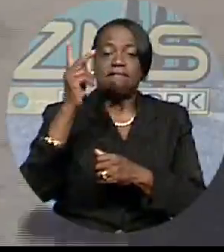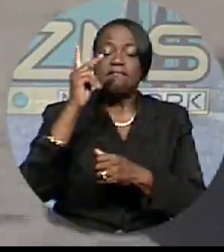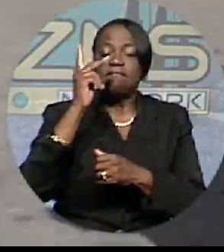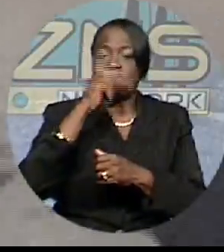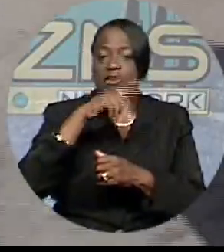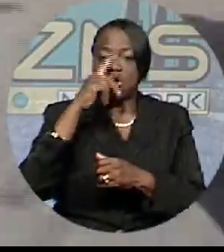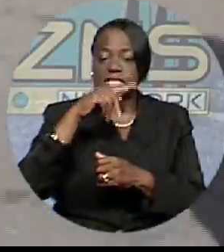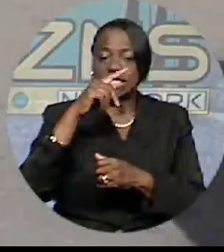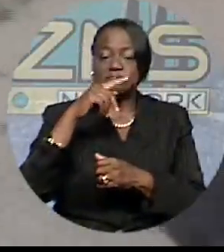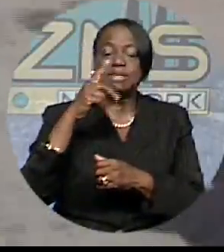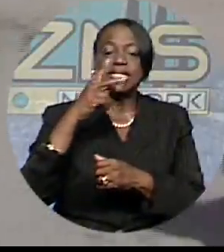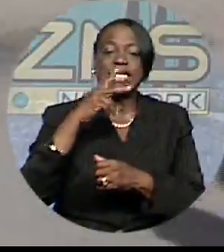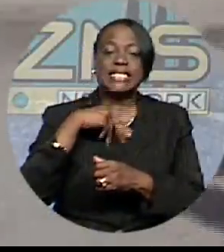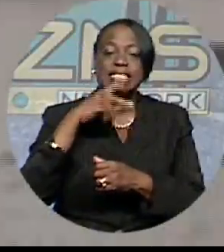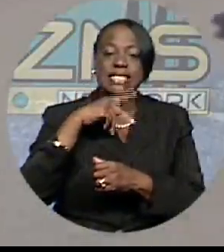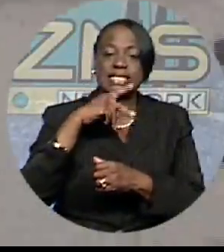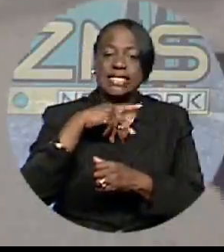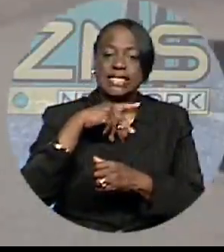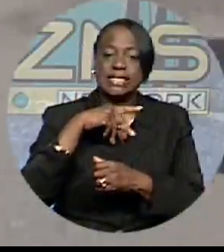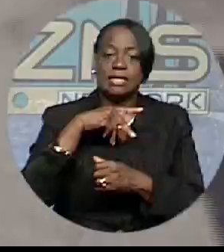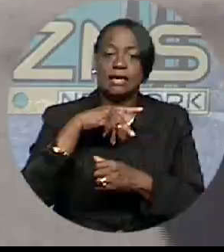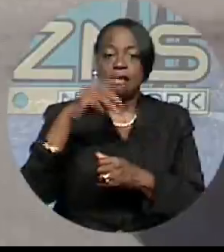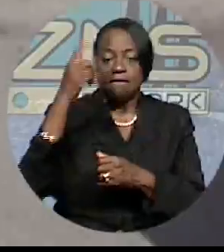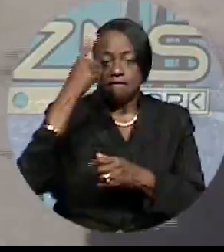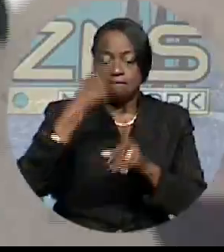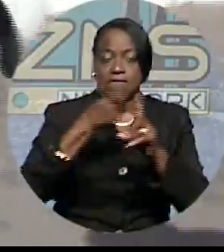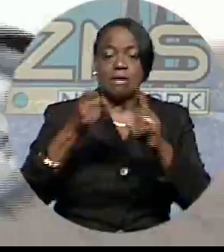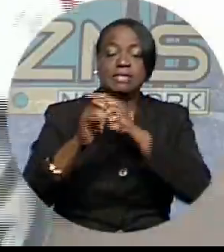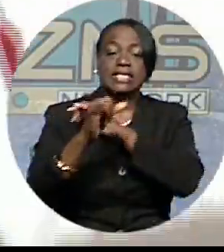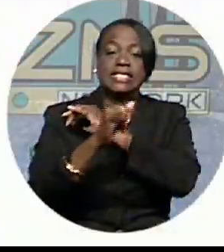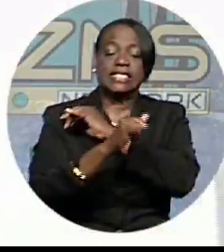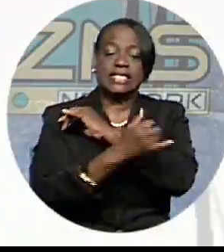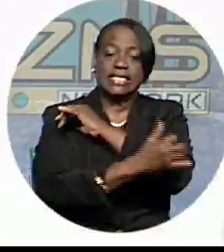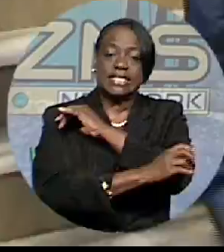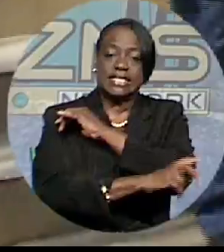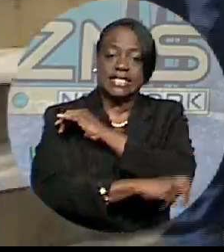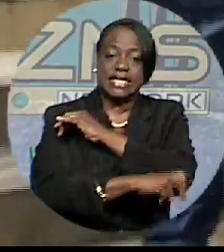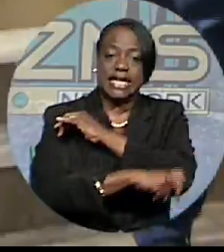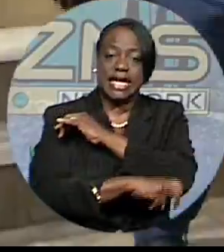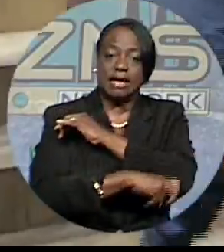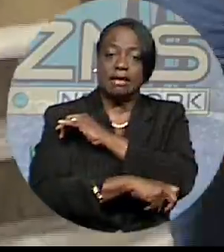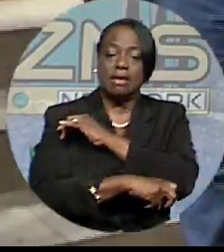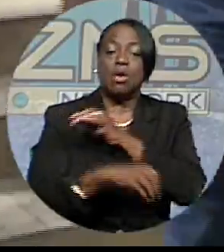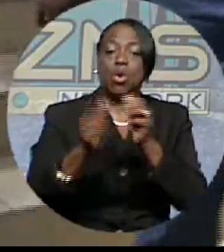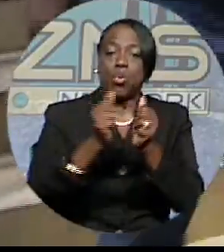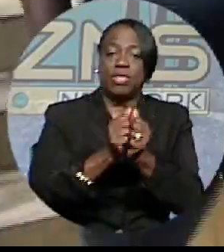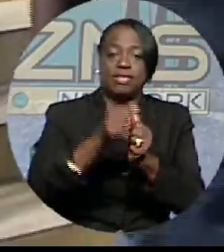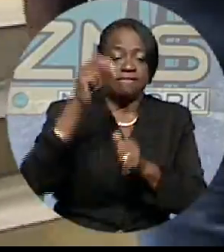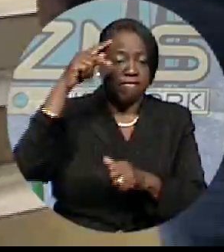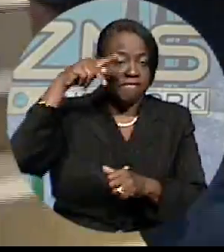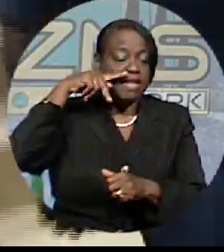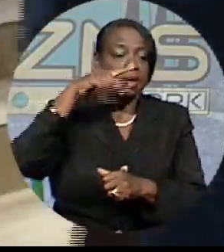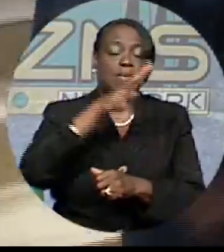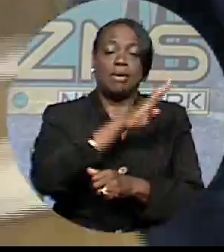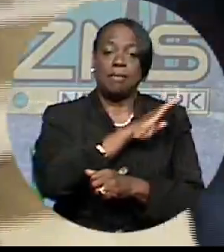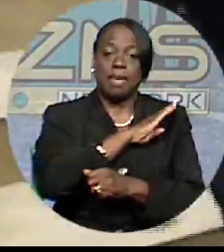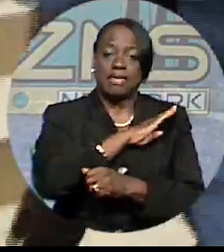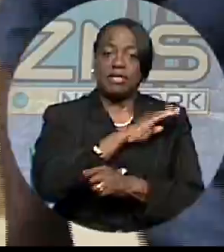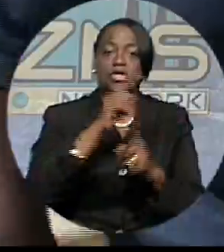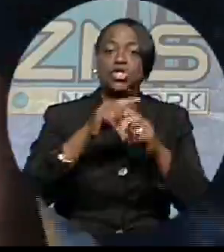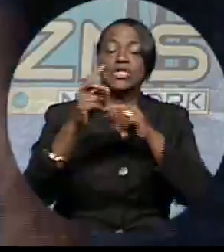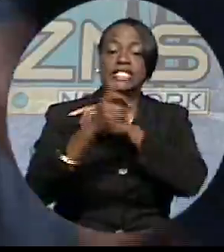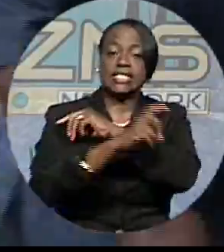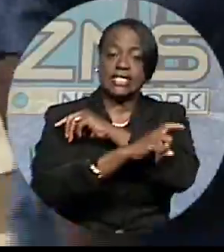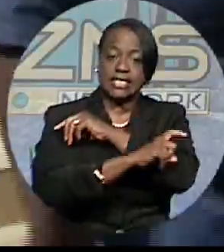pretenses. It's also alleged that during that same period, Wilson conspired with Philippa Bethel Lamphill and others to commit fraud